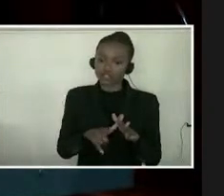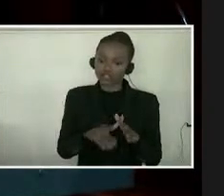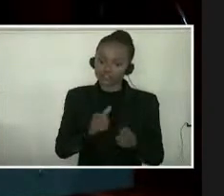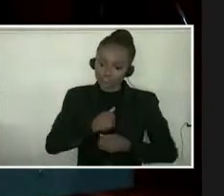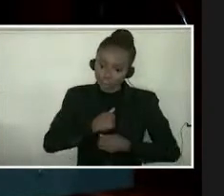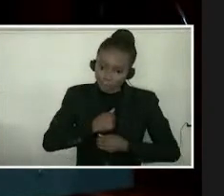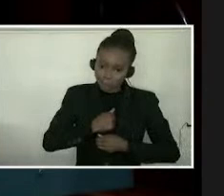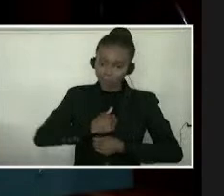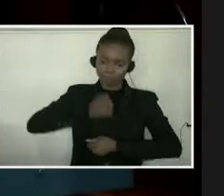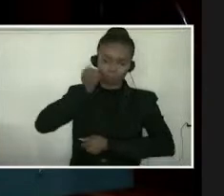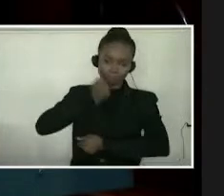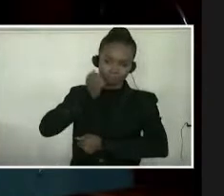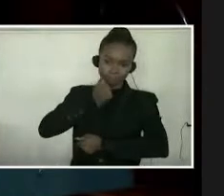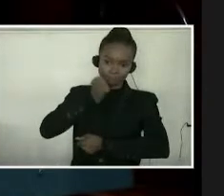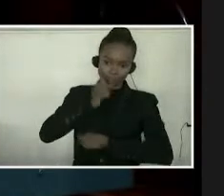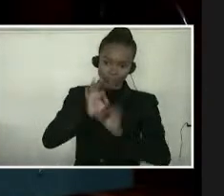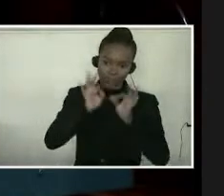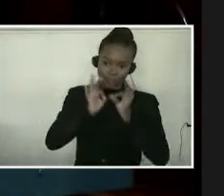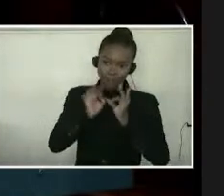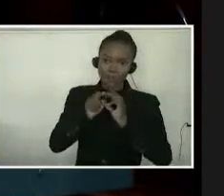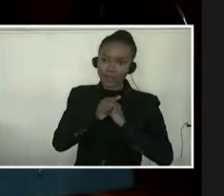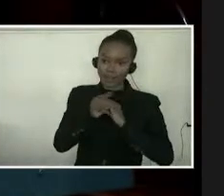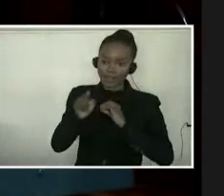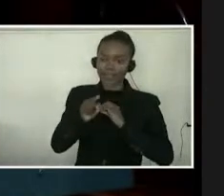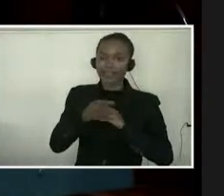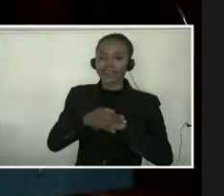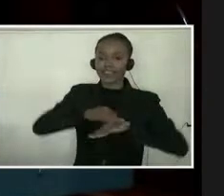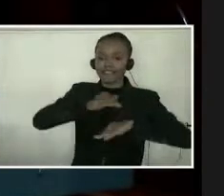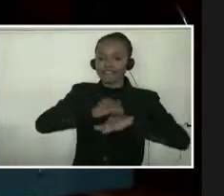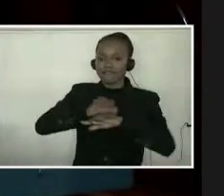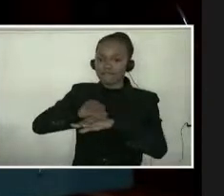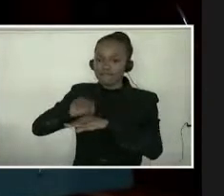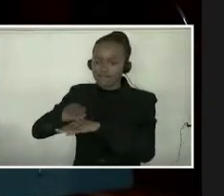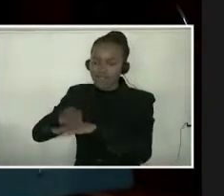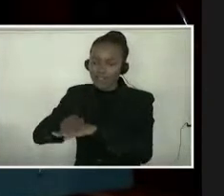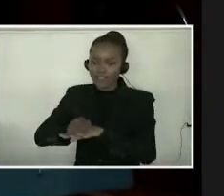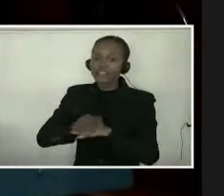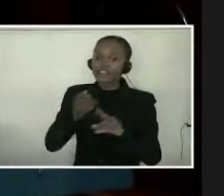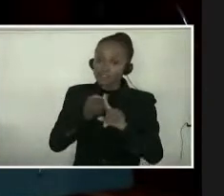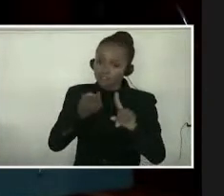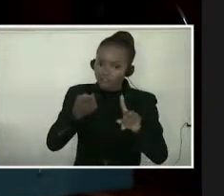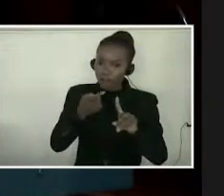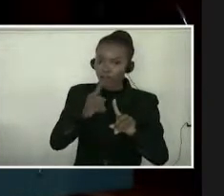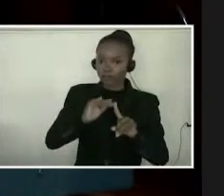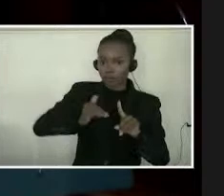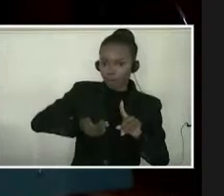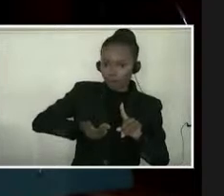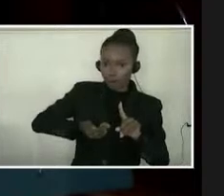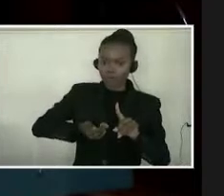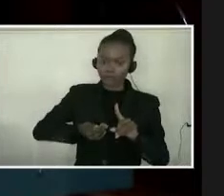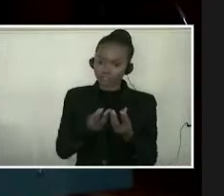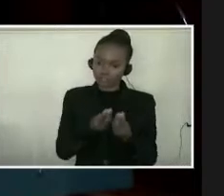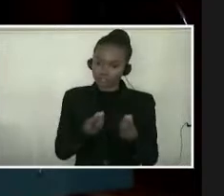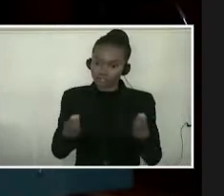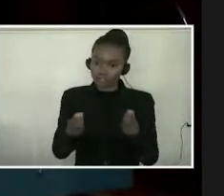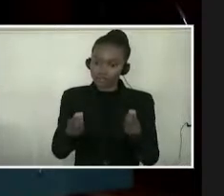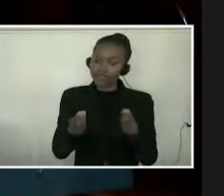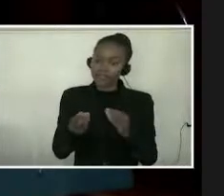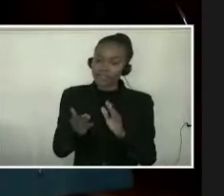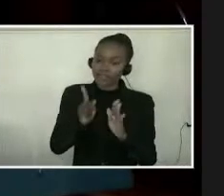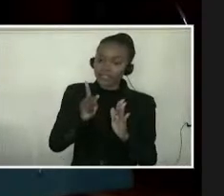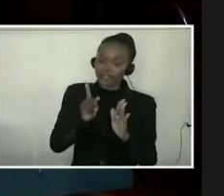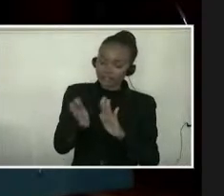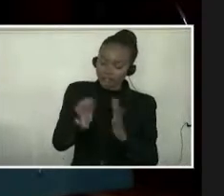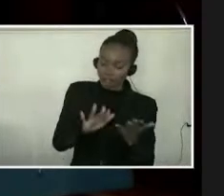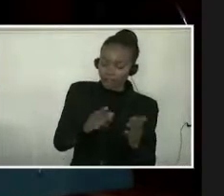condolences to all families and friends of all women and children who died from gender-based violence and femicide